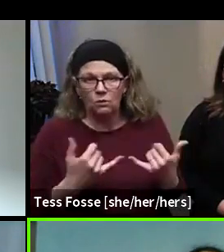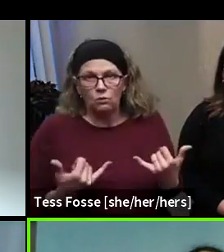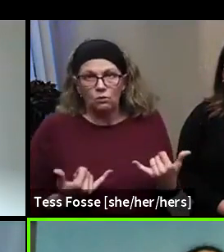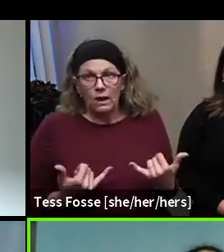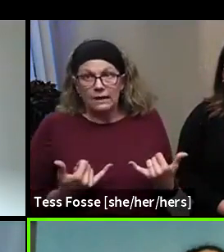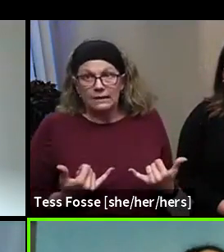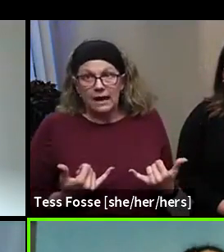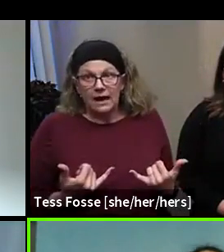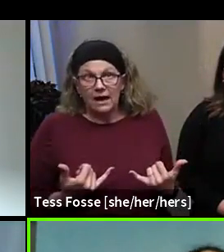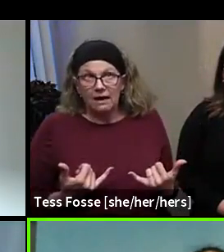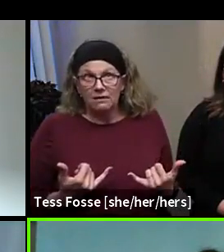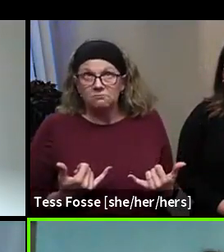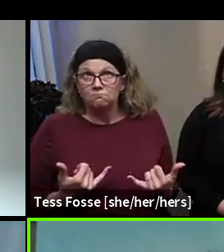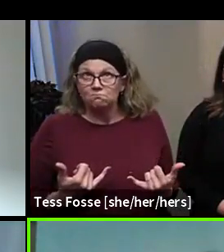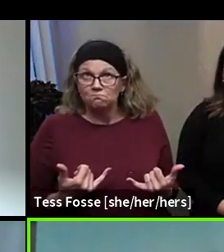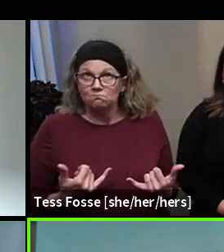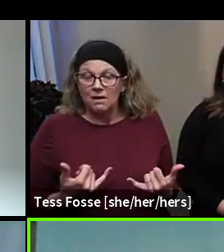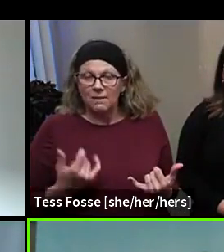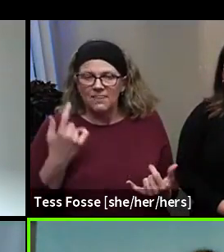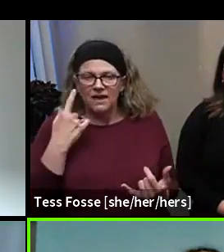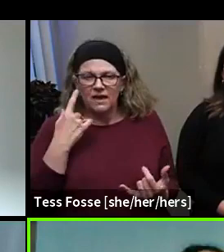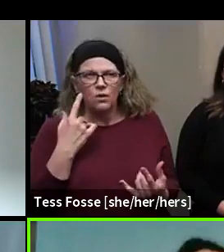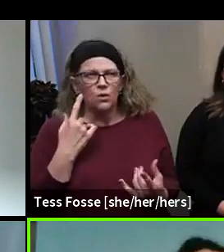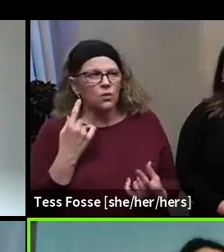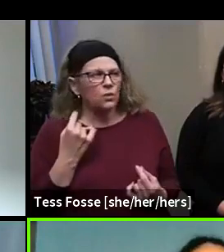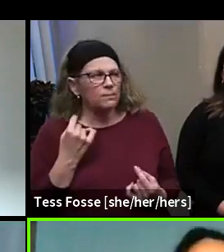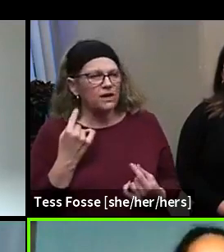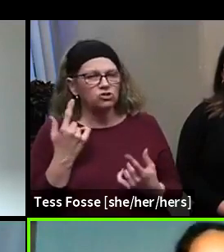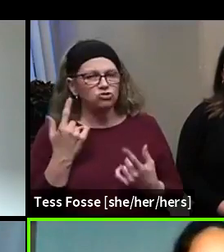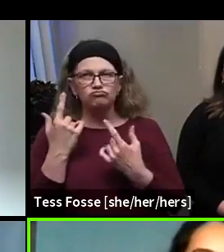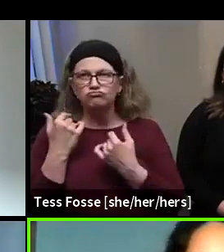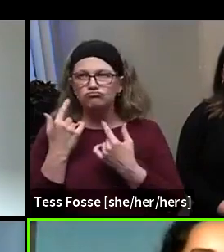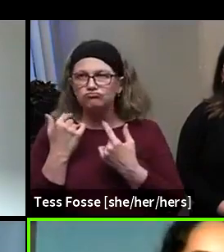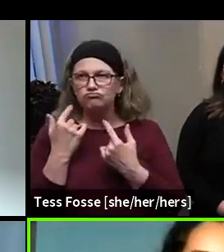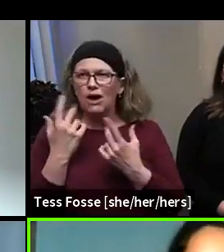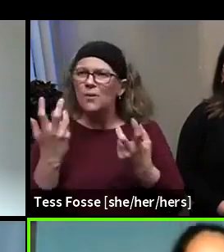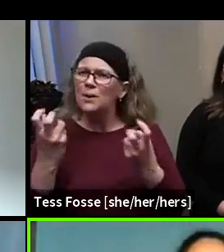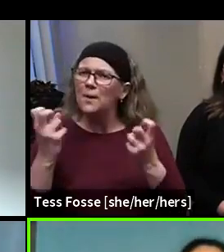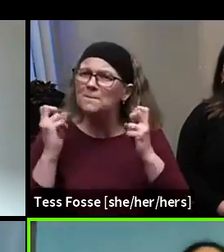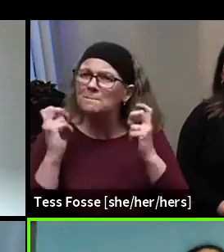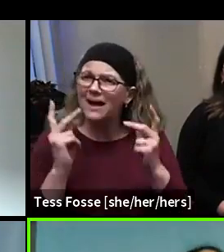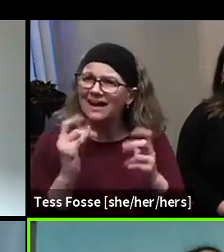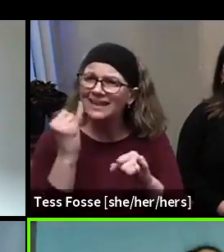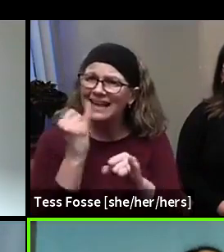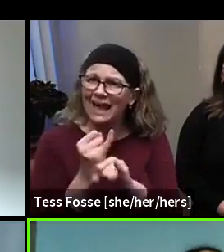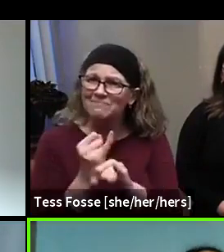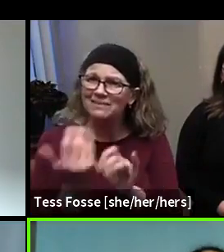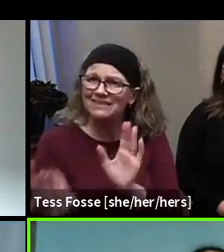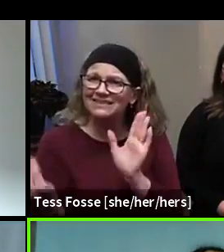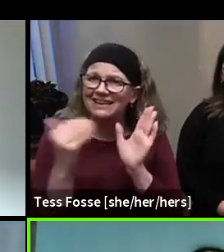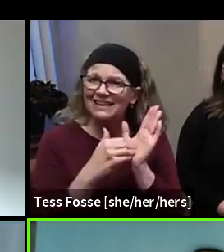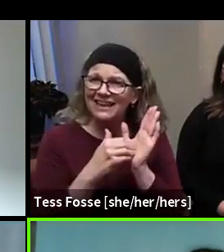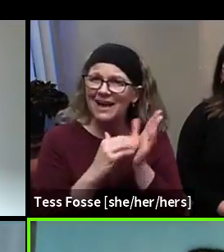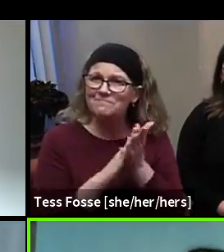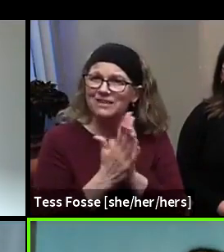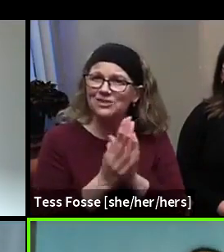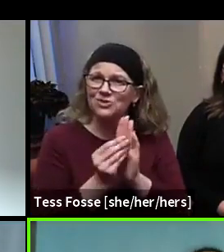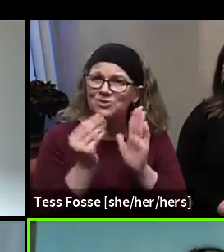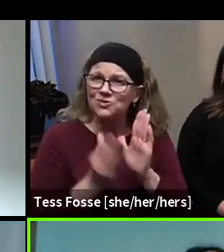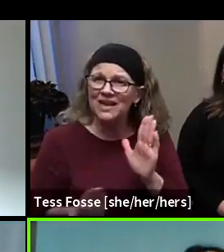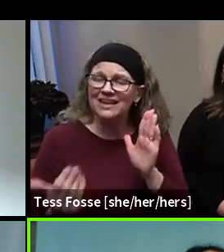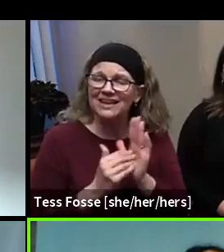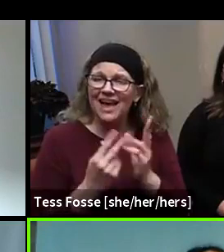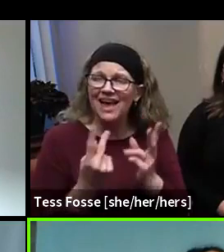now I'm like, what am I doing? Like, I feel like I want to go back to campus and just like be a student again. Like, it was just